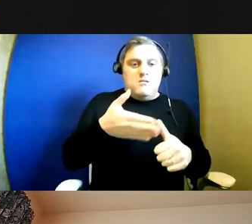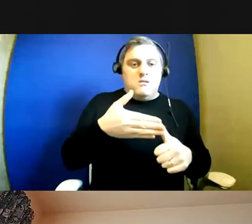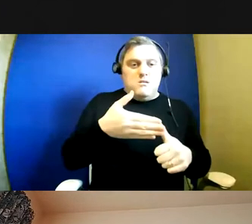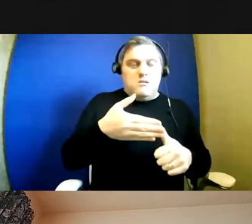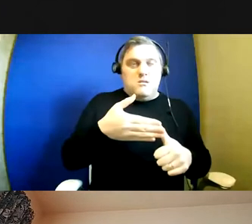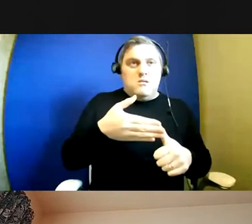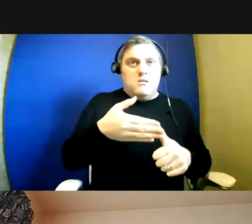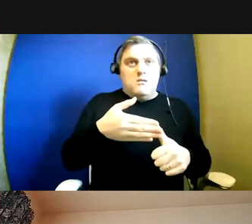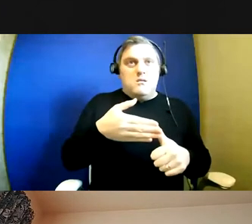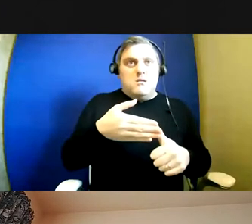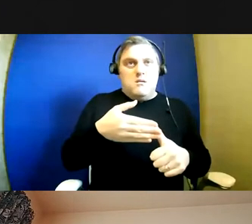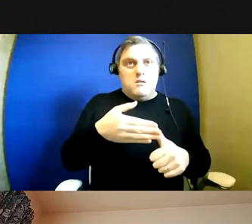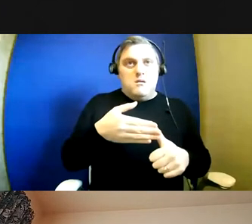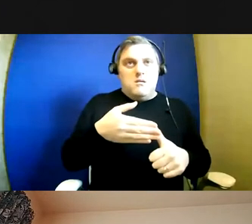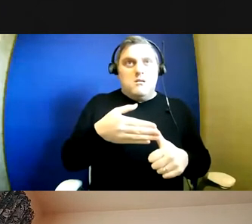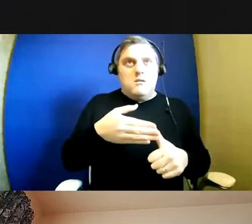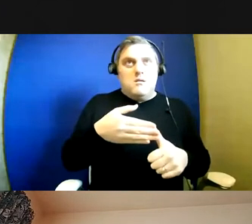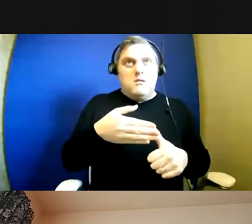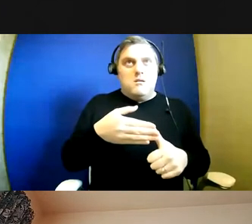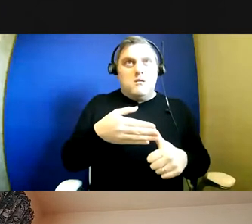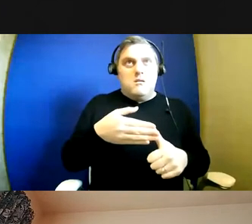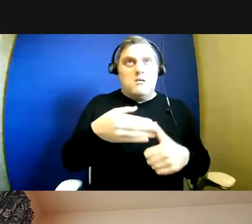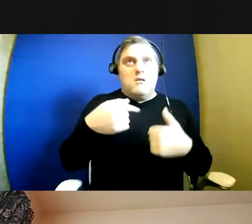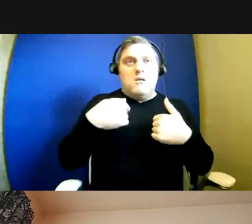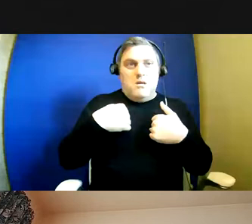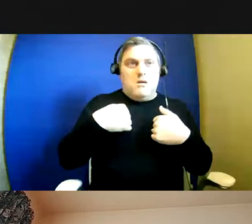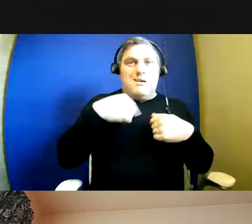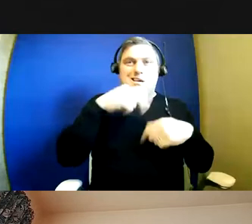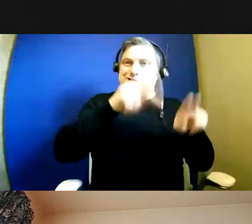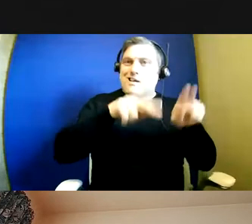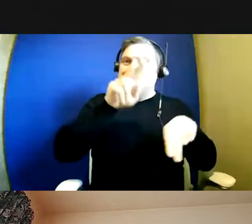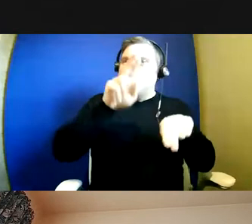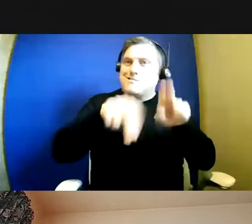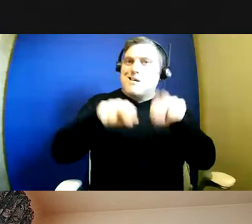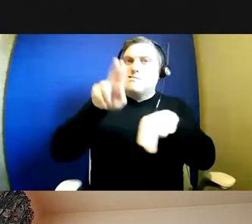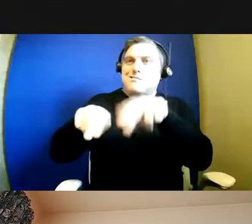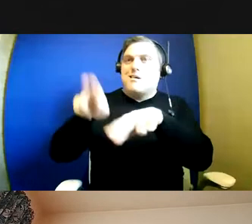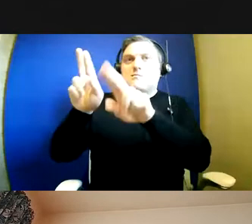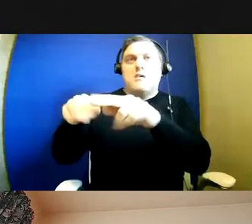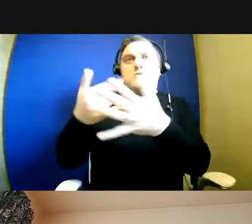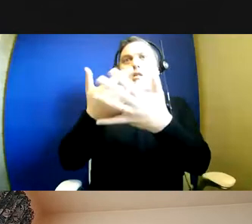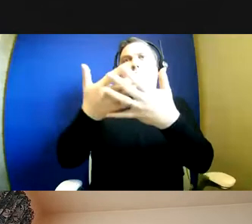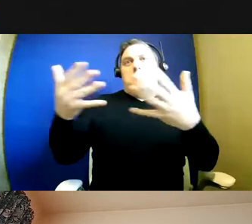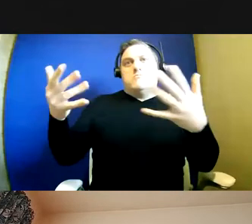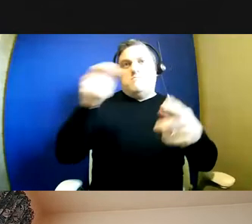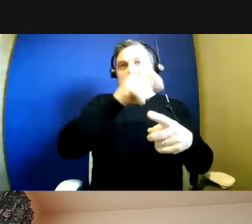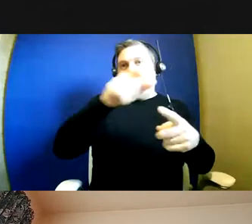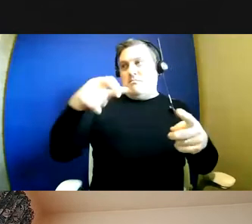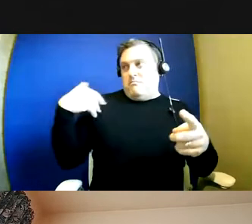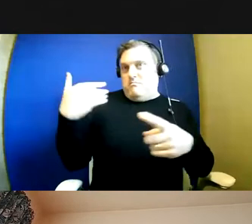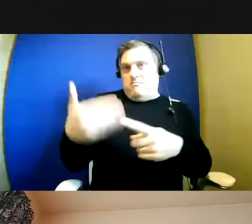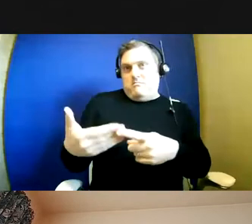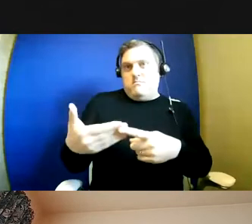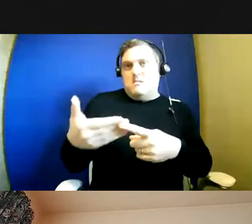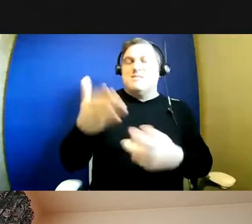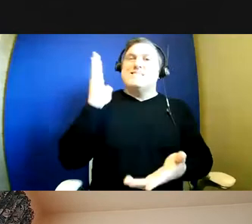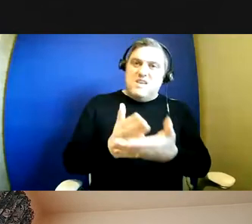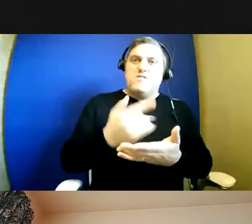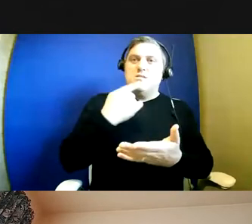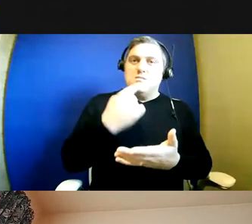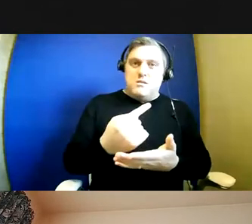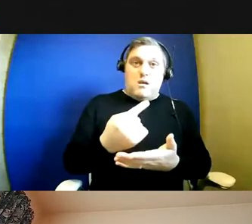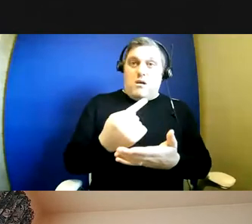I guess I would say that having been assessing people in the clinic since we started, I can definitely say